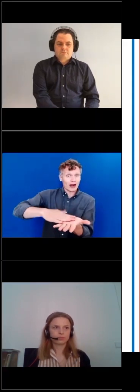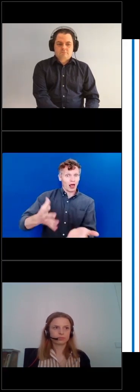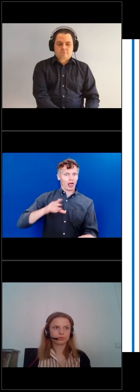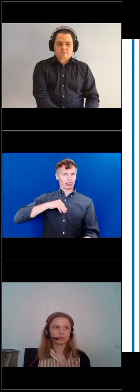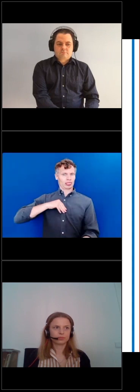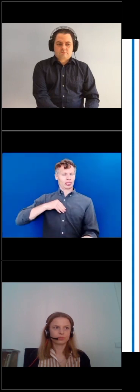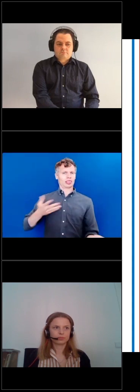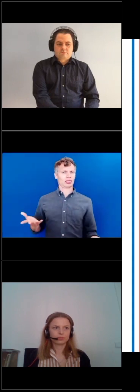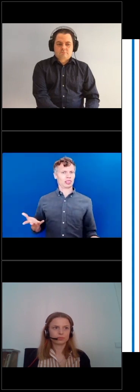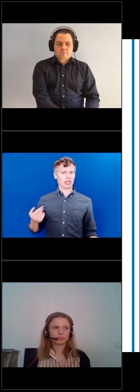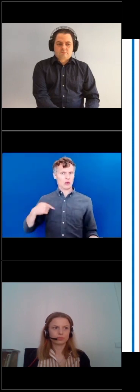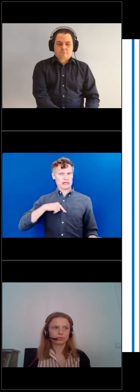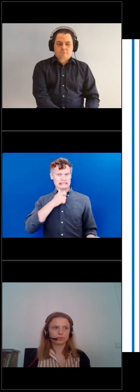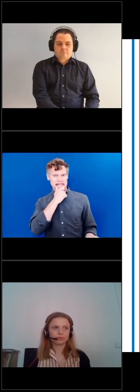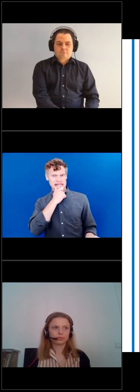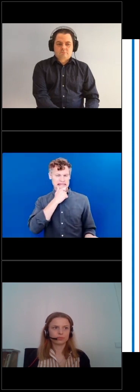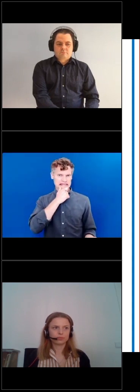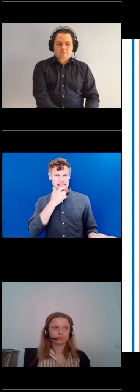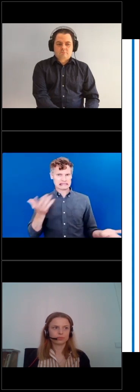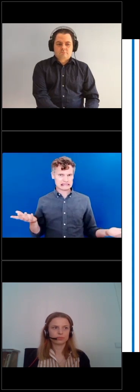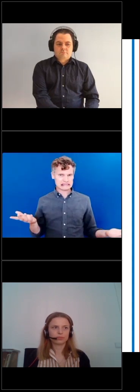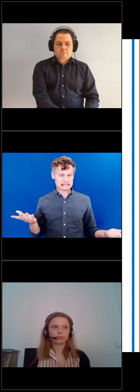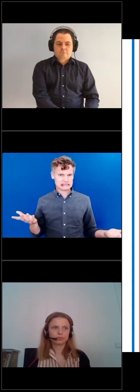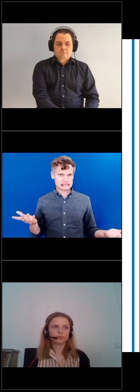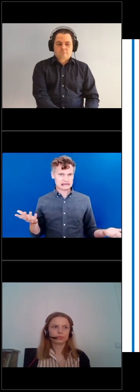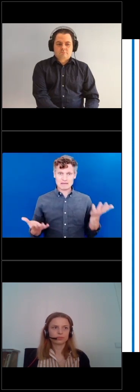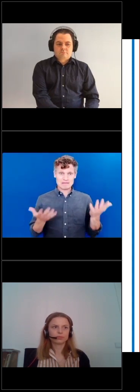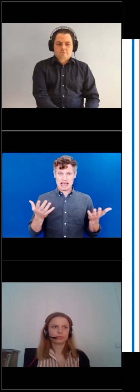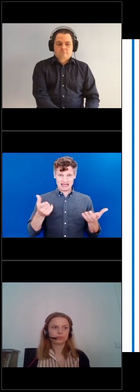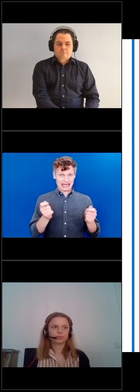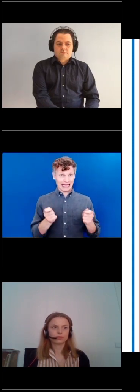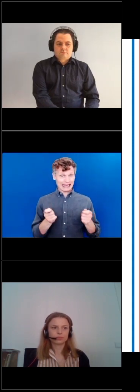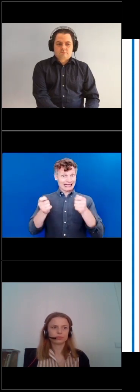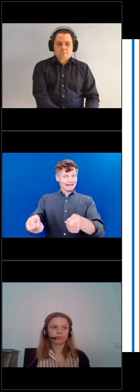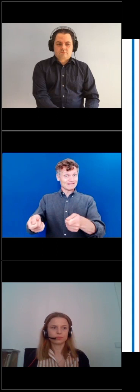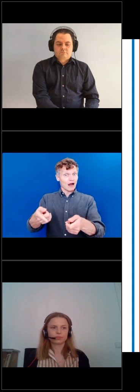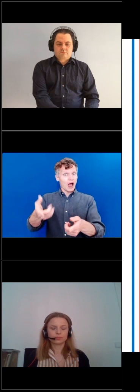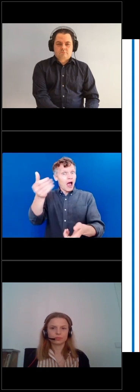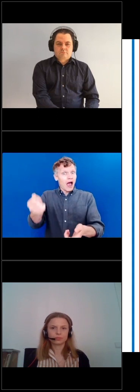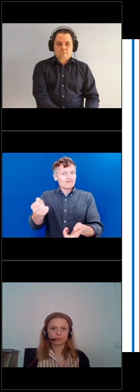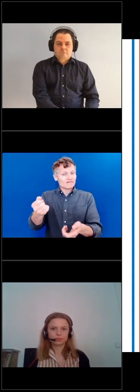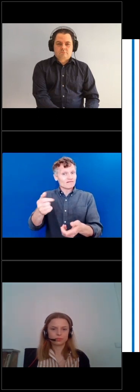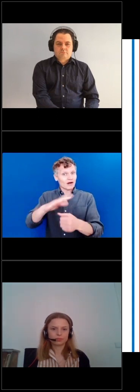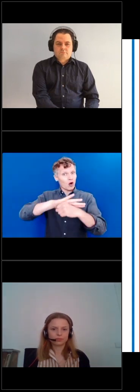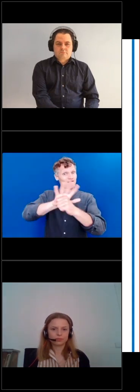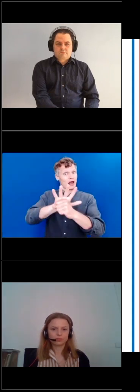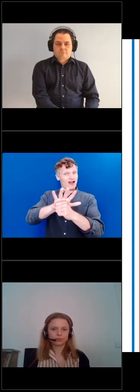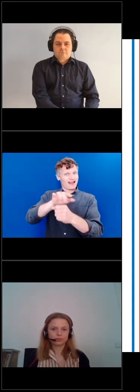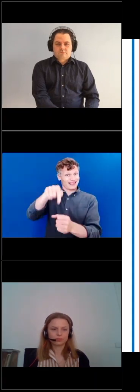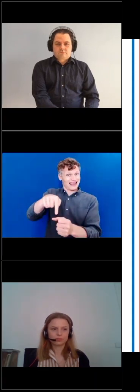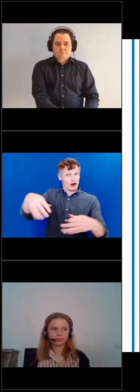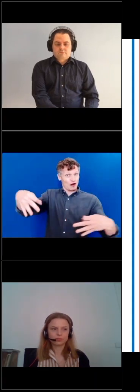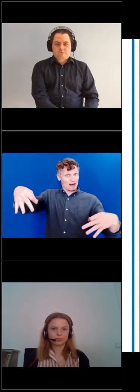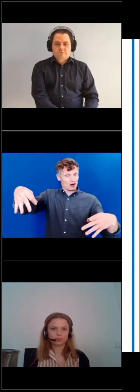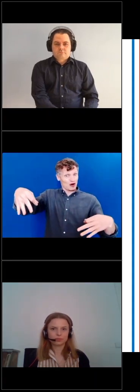it's clean or not from the virus. So that was all those concerns,